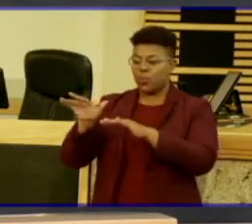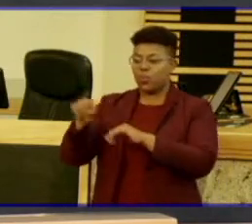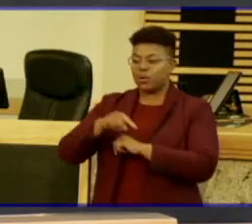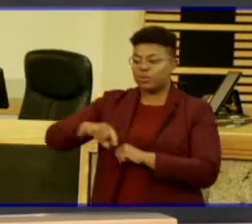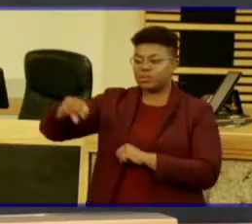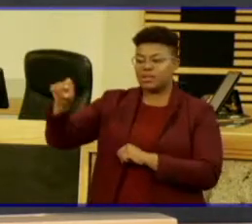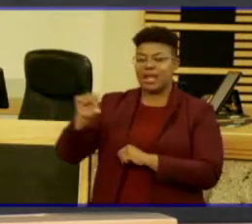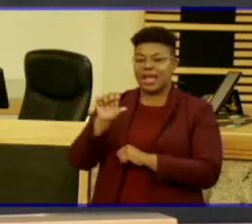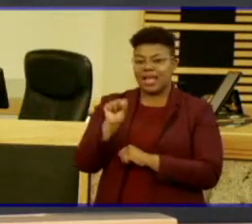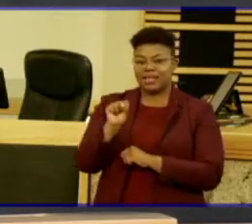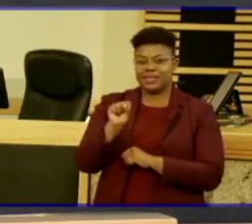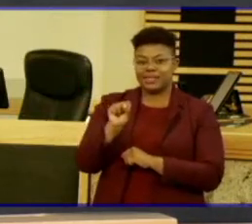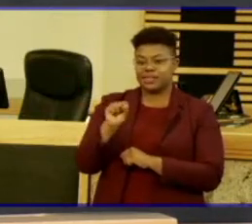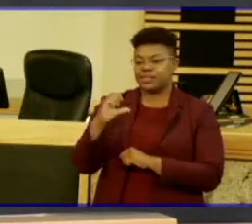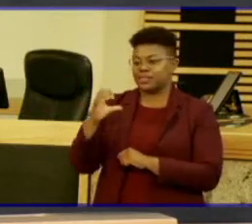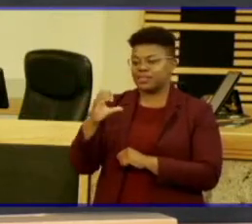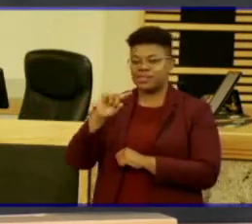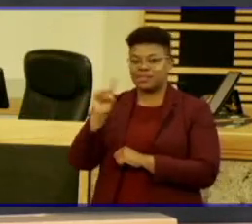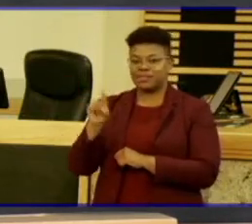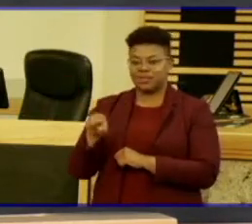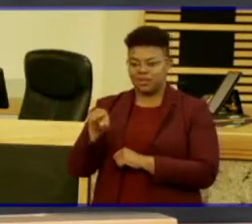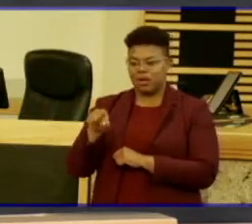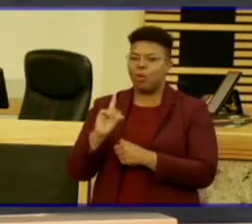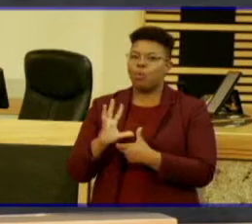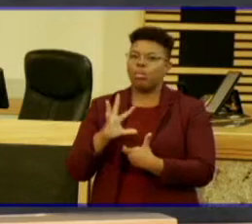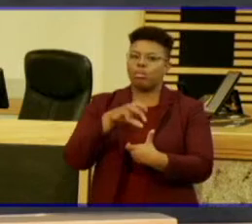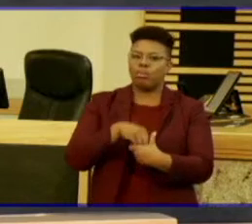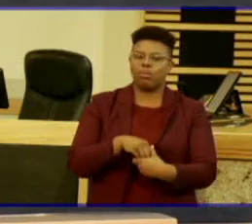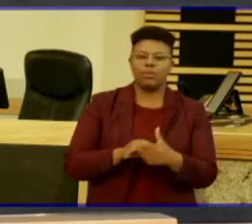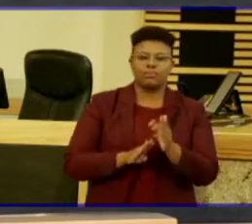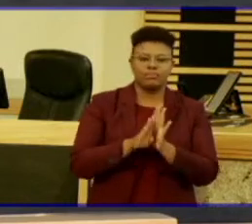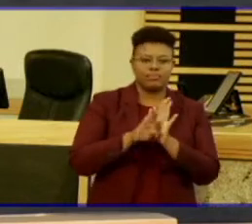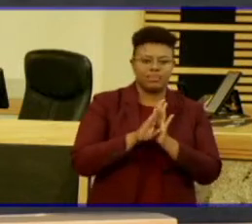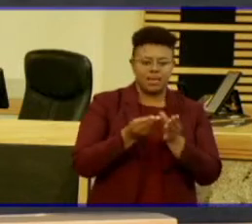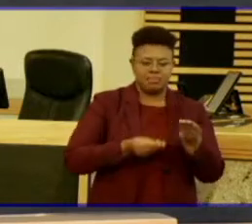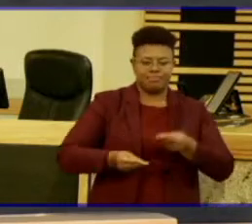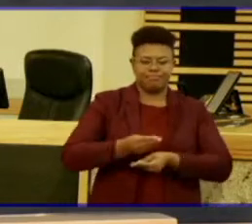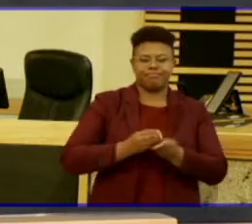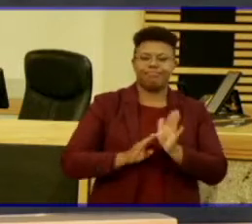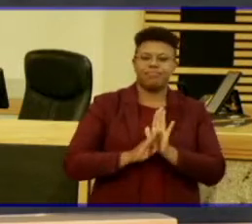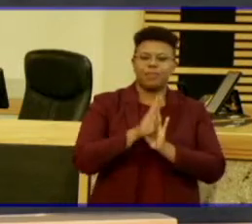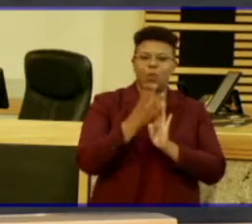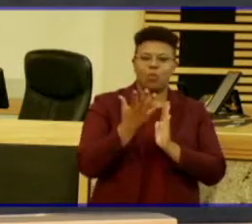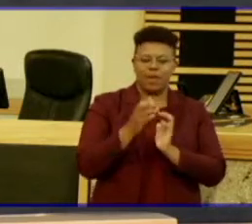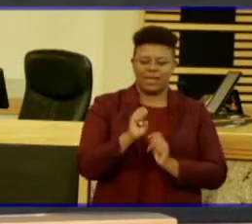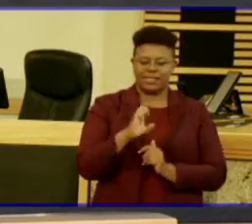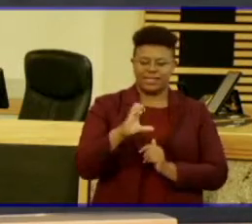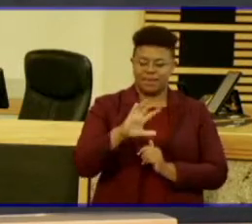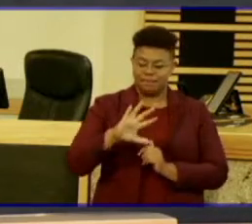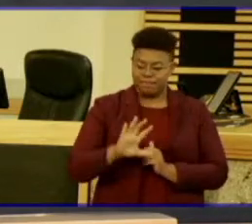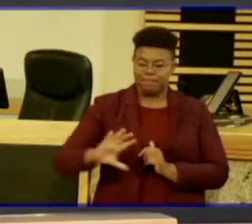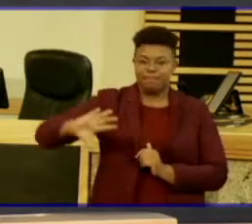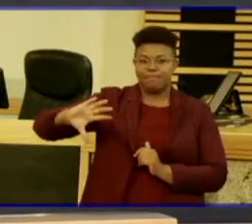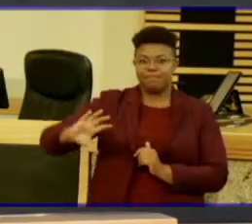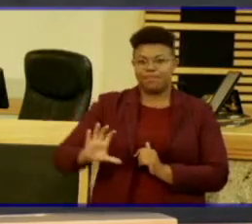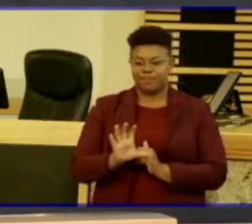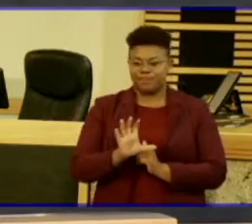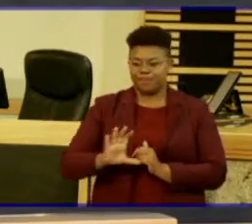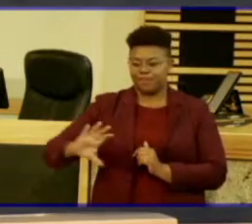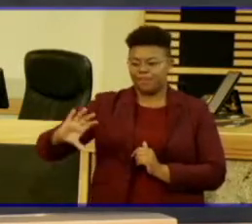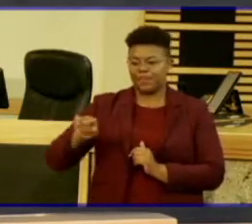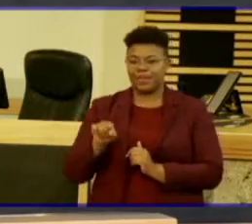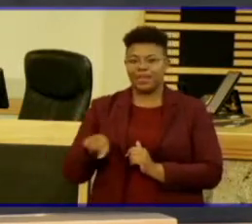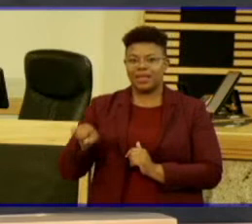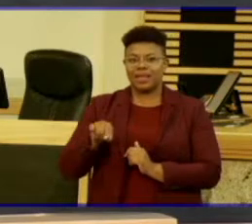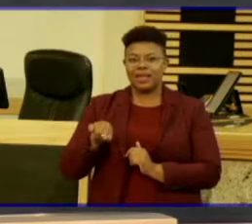Wild Coast SEZ will contribute to the development of economic infrastructure in the eastern part of our province, particularly